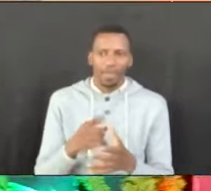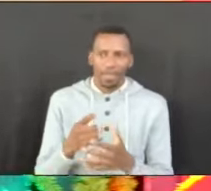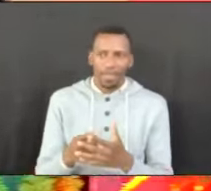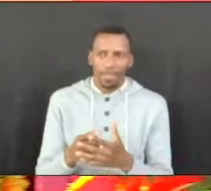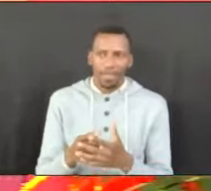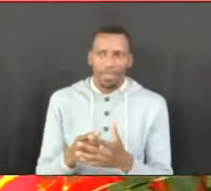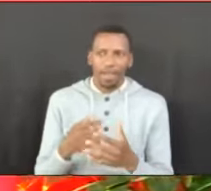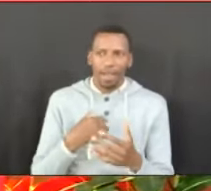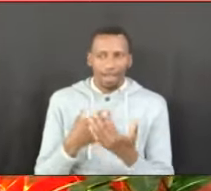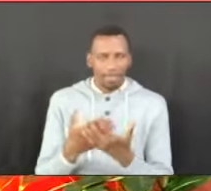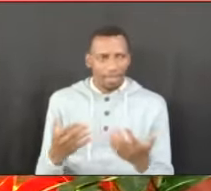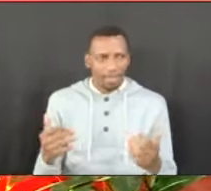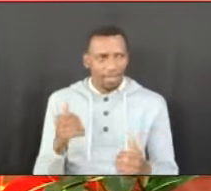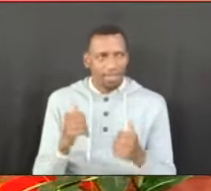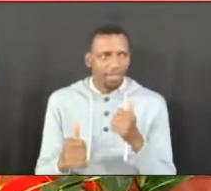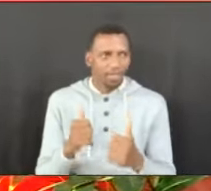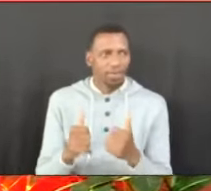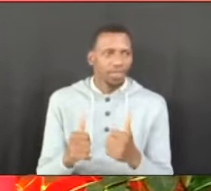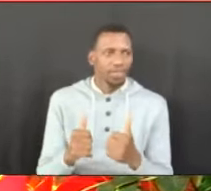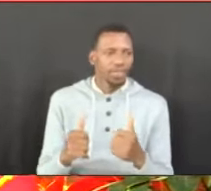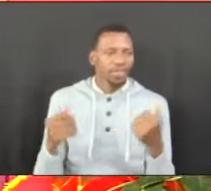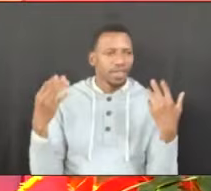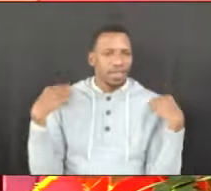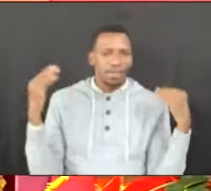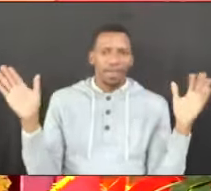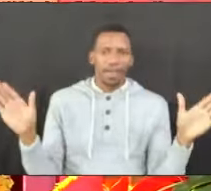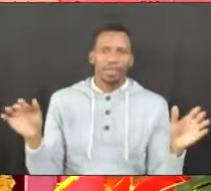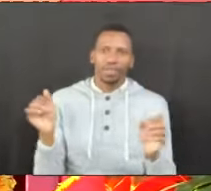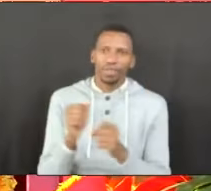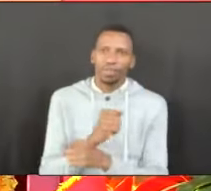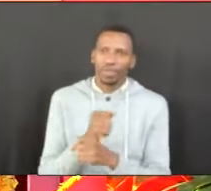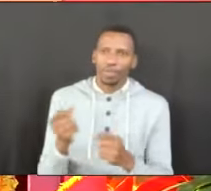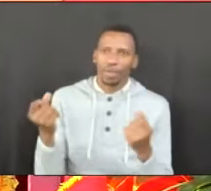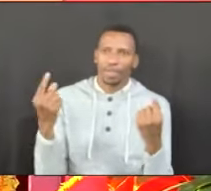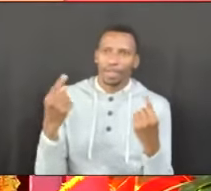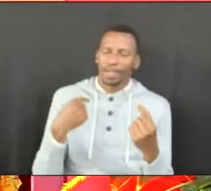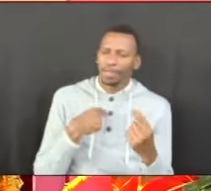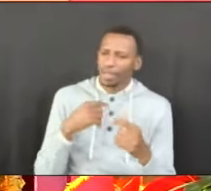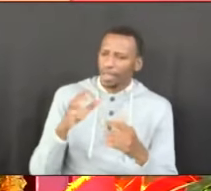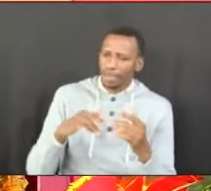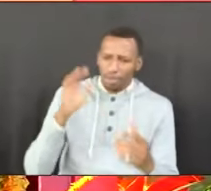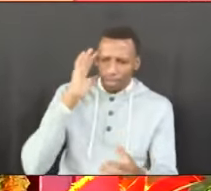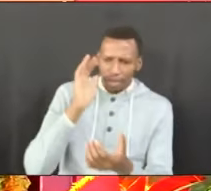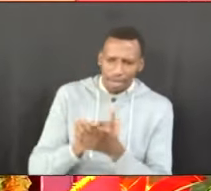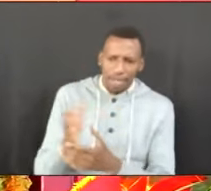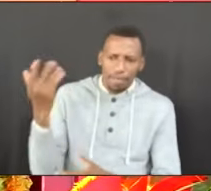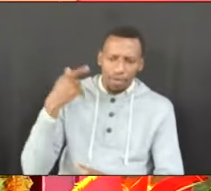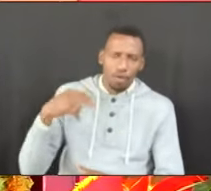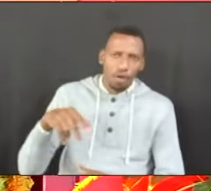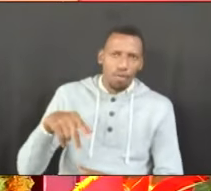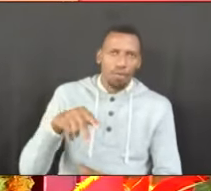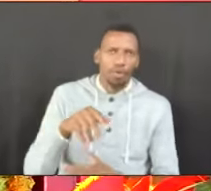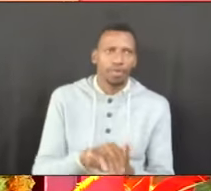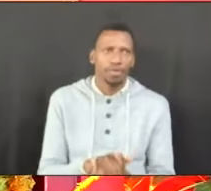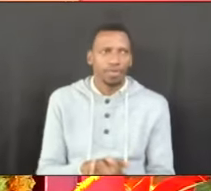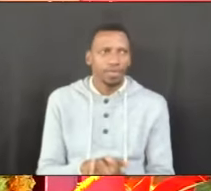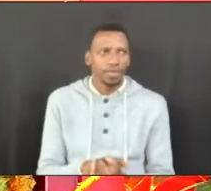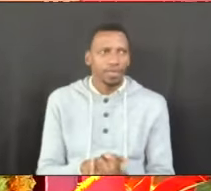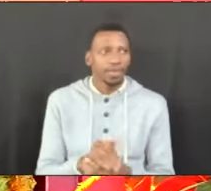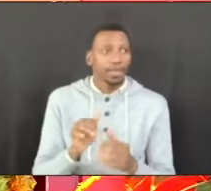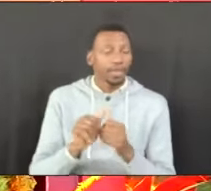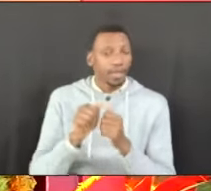There are things that the angels cannot understand. I cannot believe I used to walk. It is